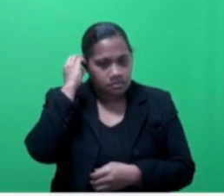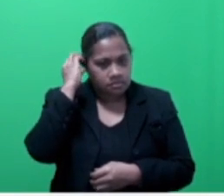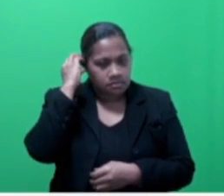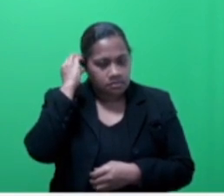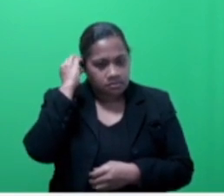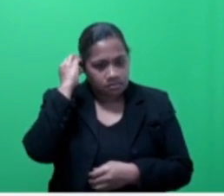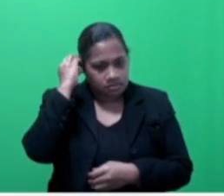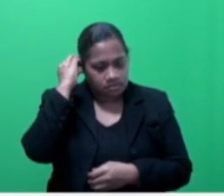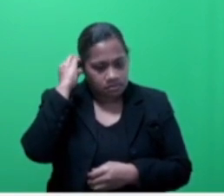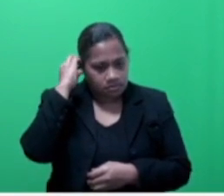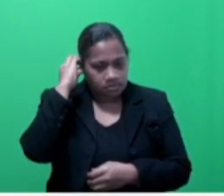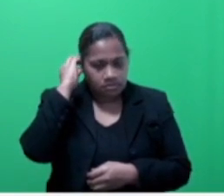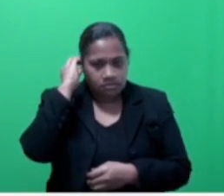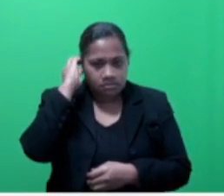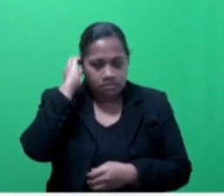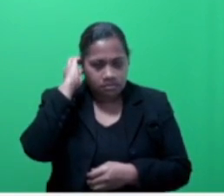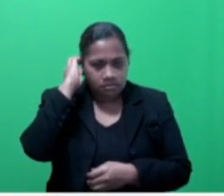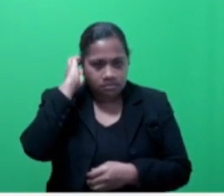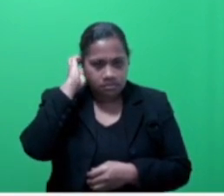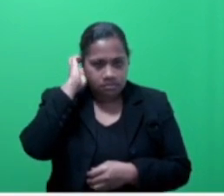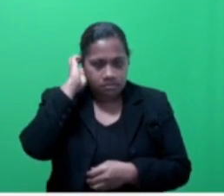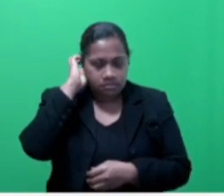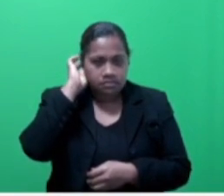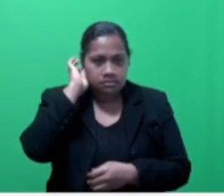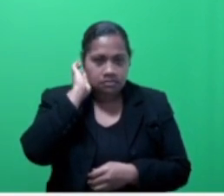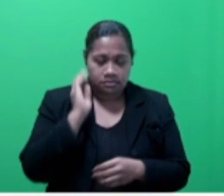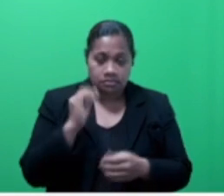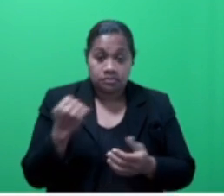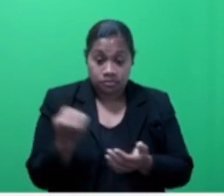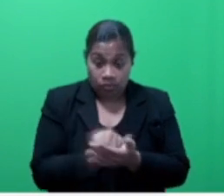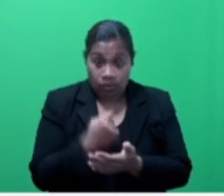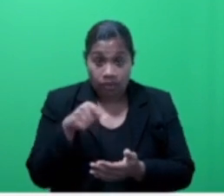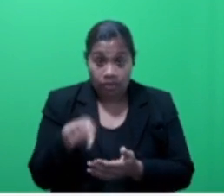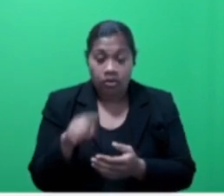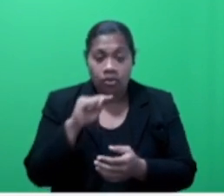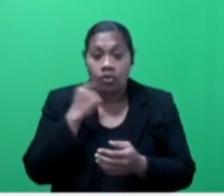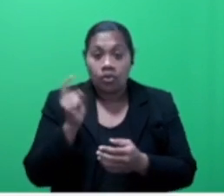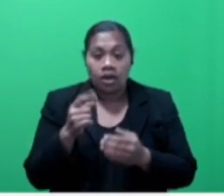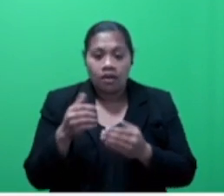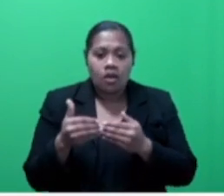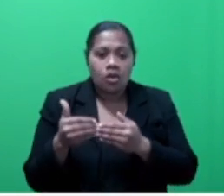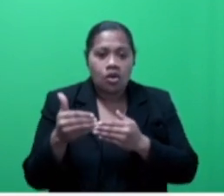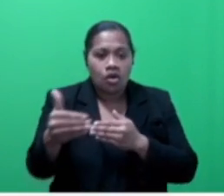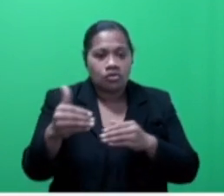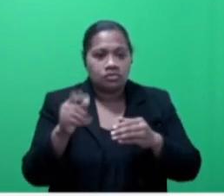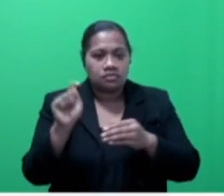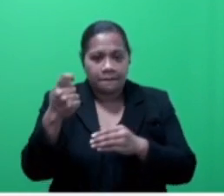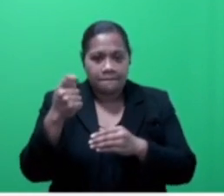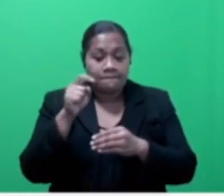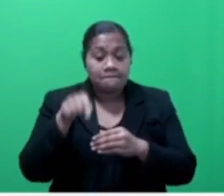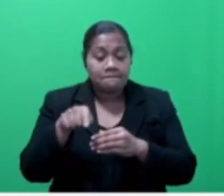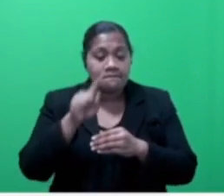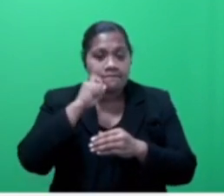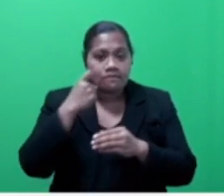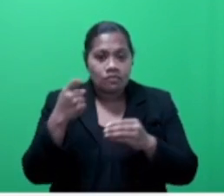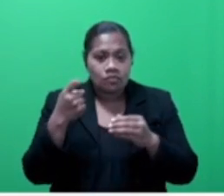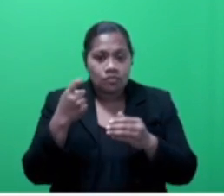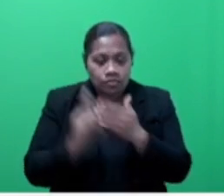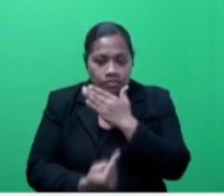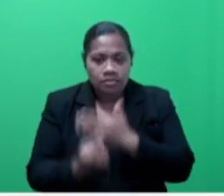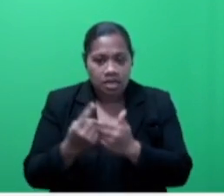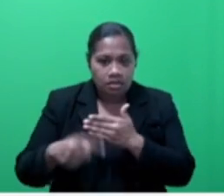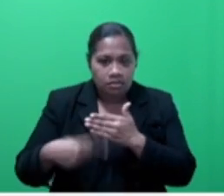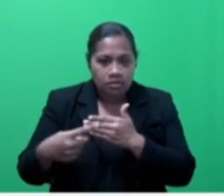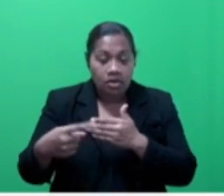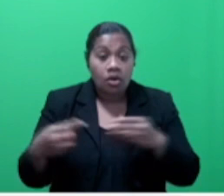This war will be long-term. It's going to go on. So